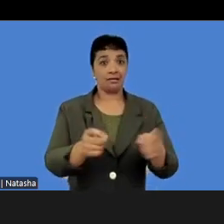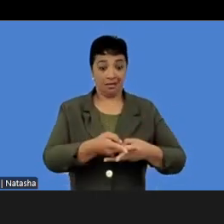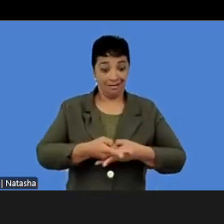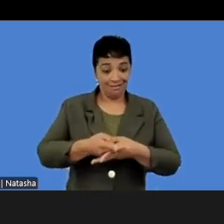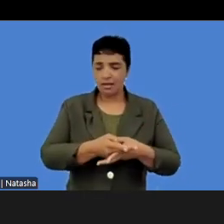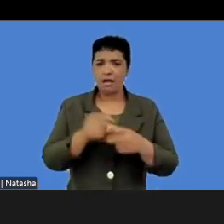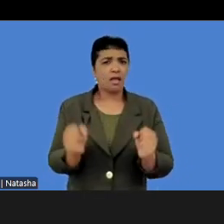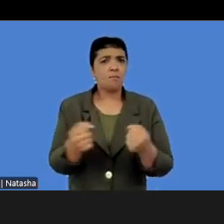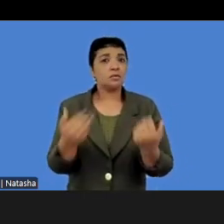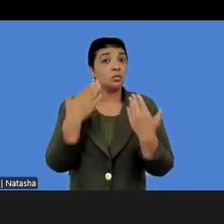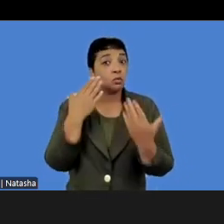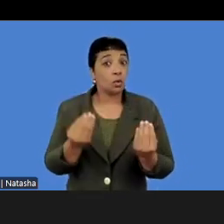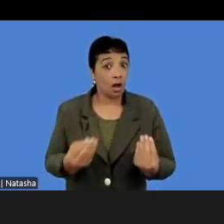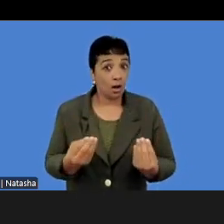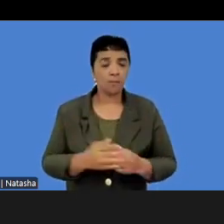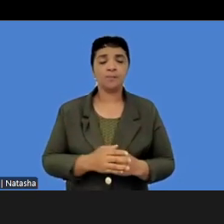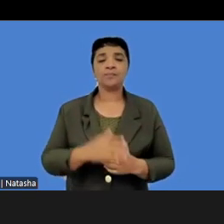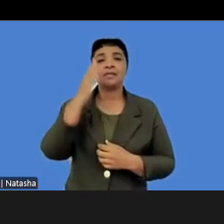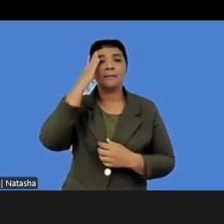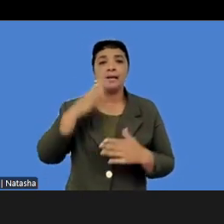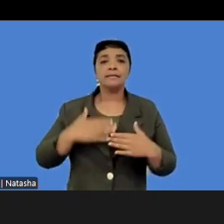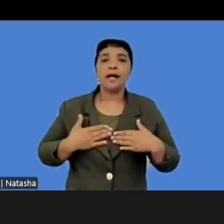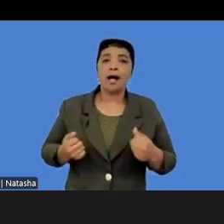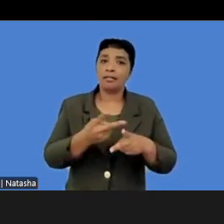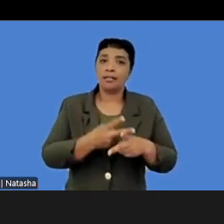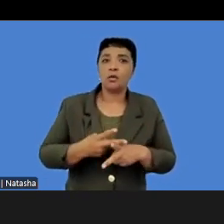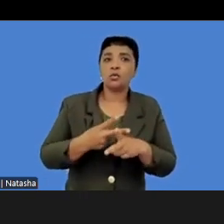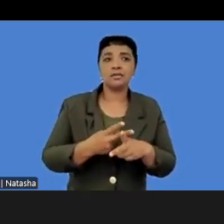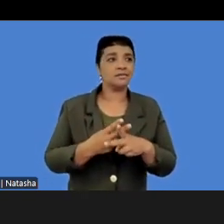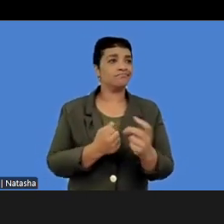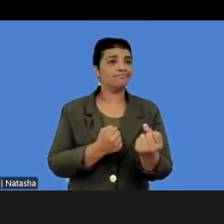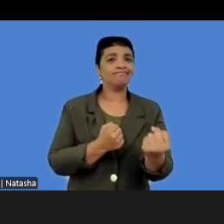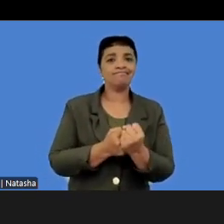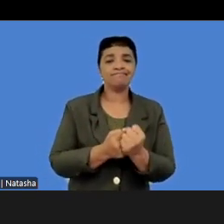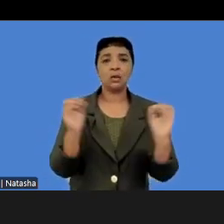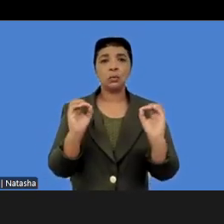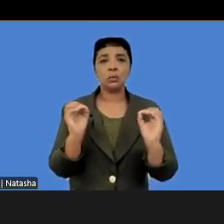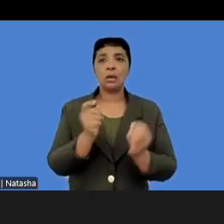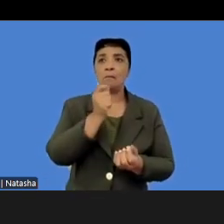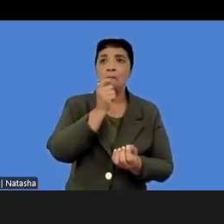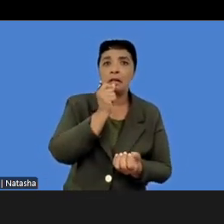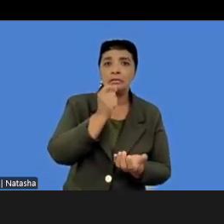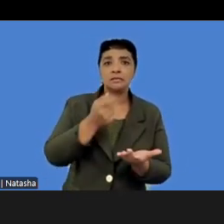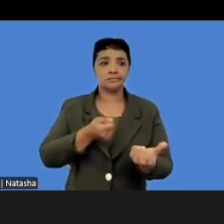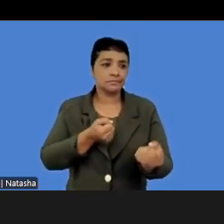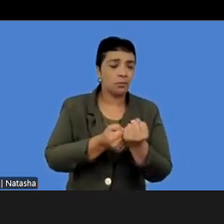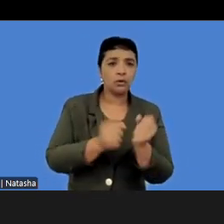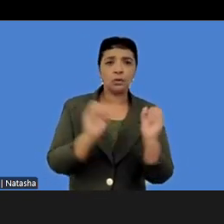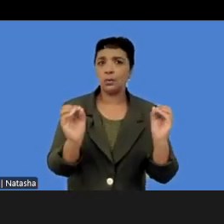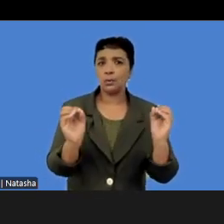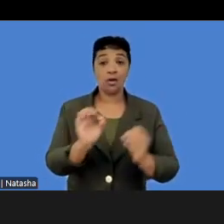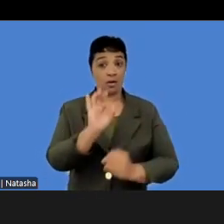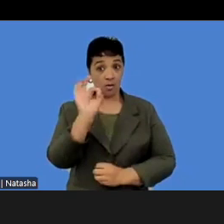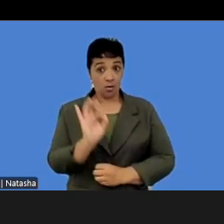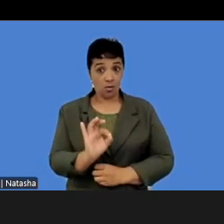patients. The mental health care users were not provided with the necessary medication. In some cases, because they didn't have